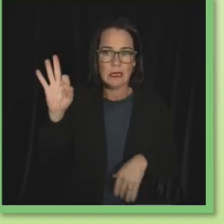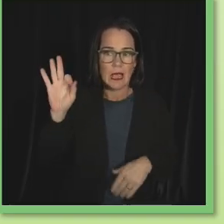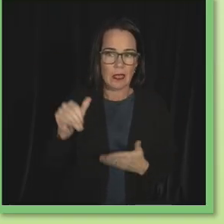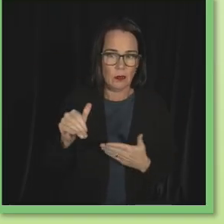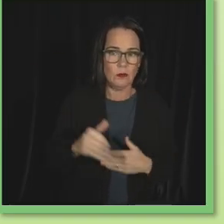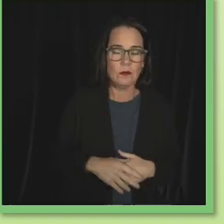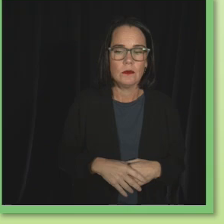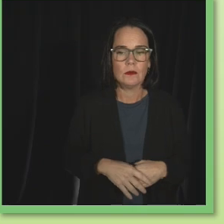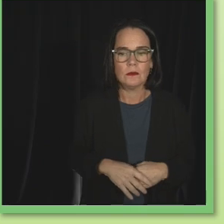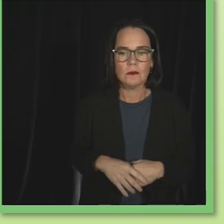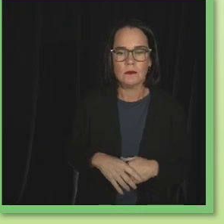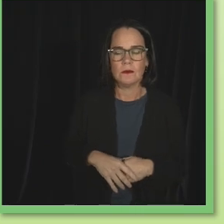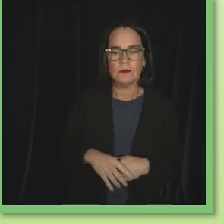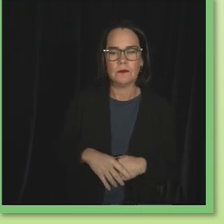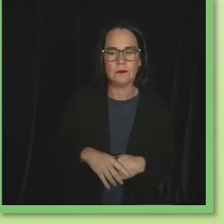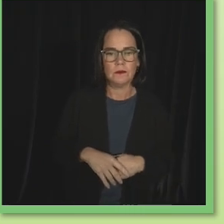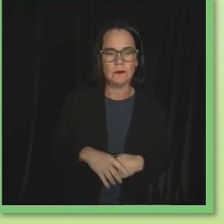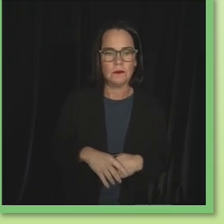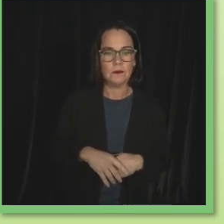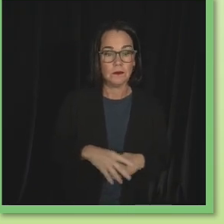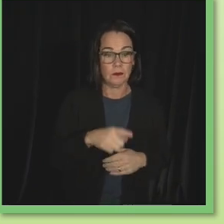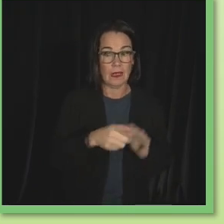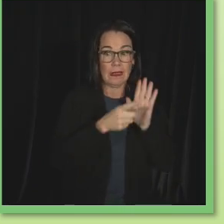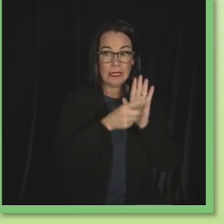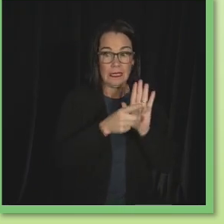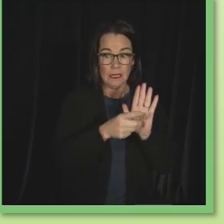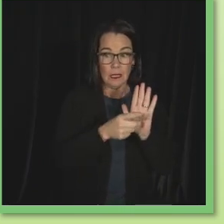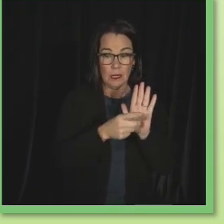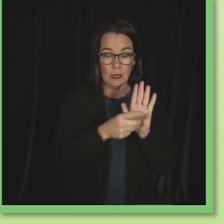the demo shows that we have